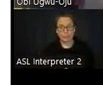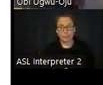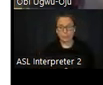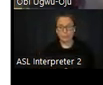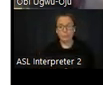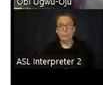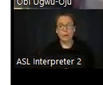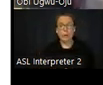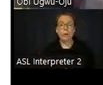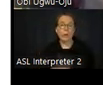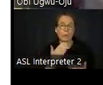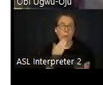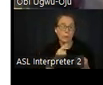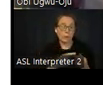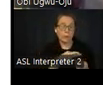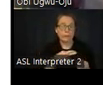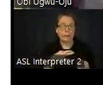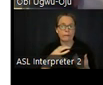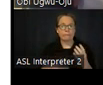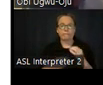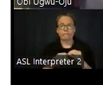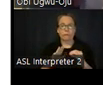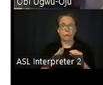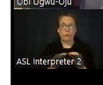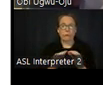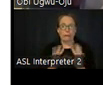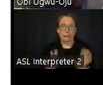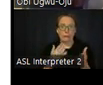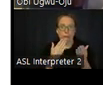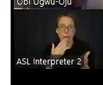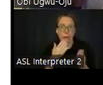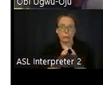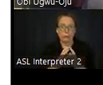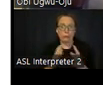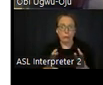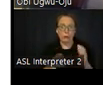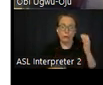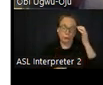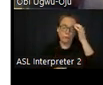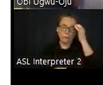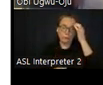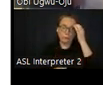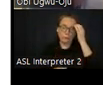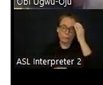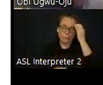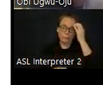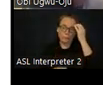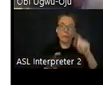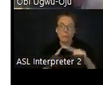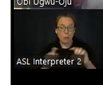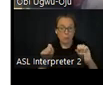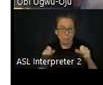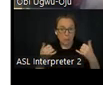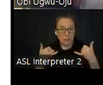Yeah, no, thank you, staff, for kind of clarifying that. But at any point, please, we should still be discussing them if you have an idea.